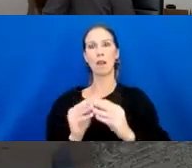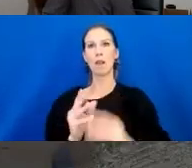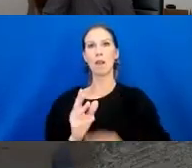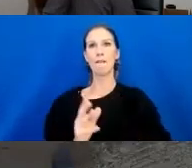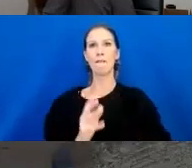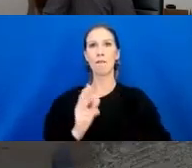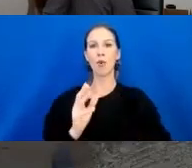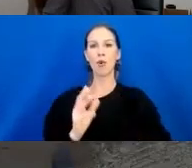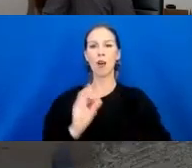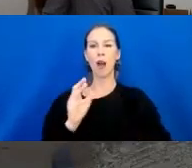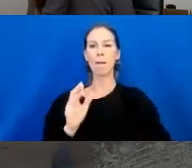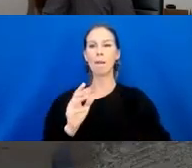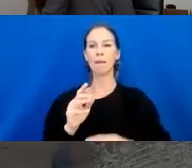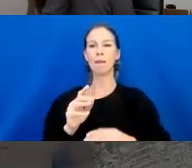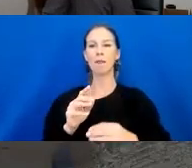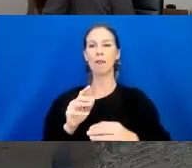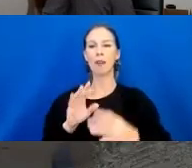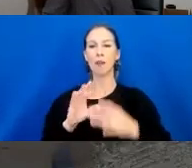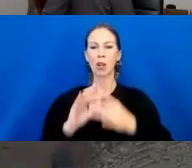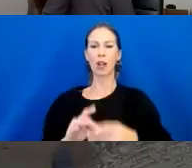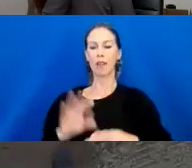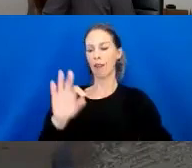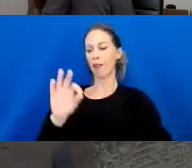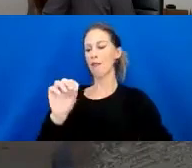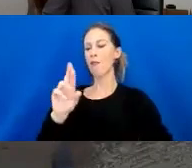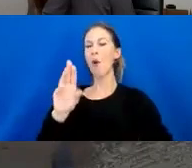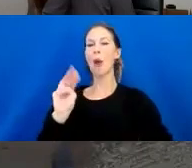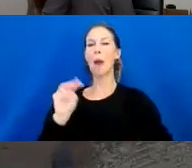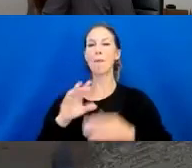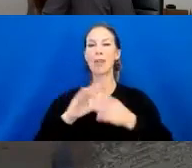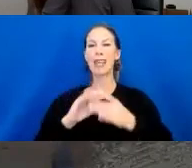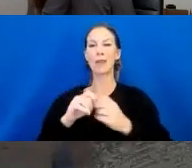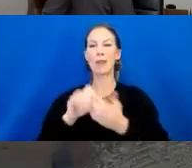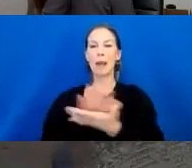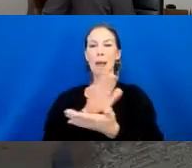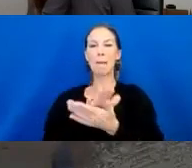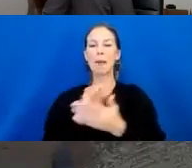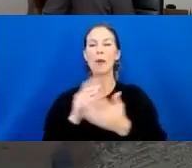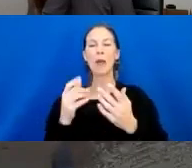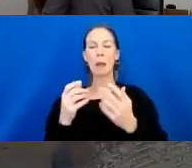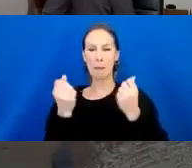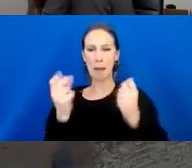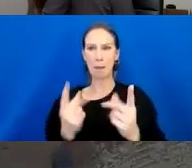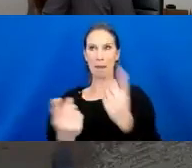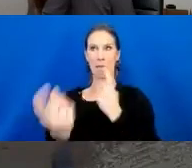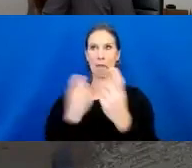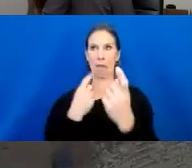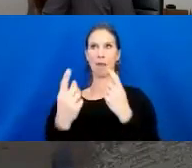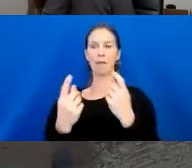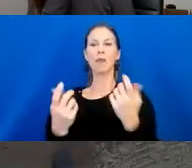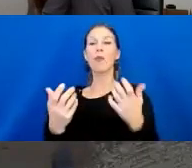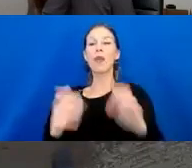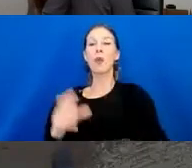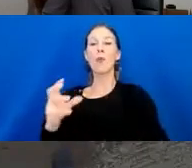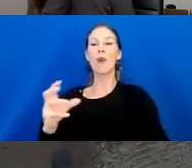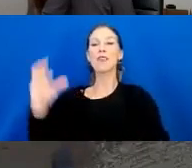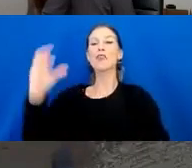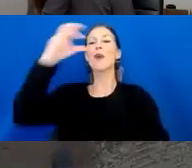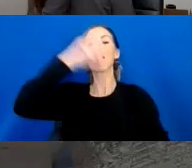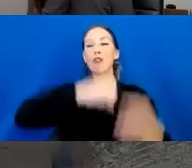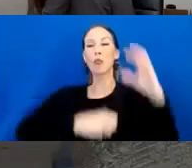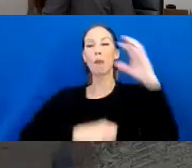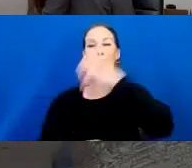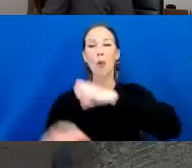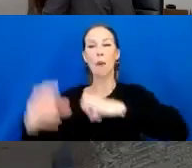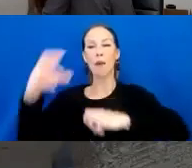gotten a lot of questions about that. We did that to not over-assume, but we will now over-assume and make